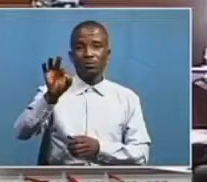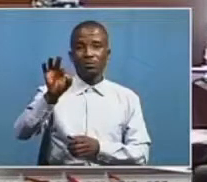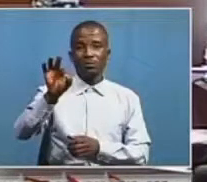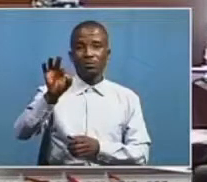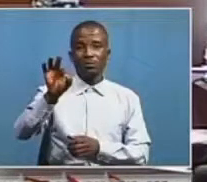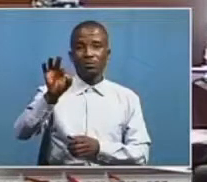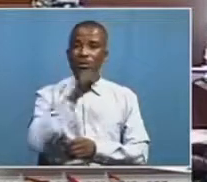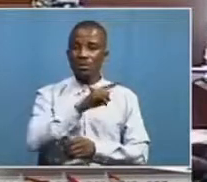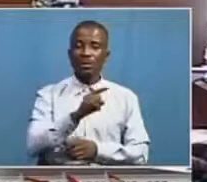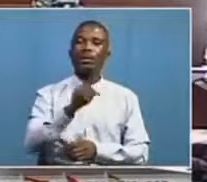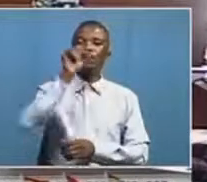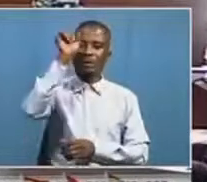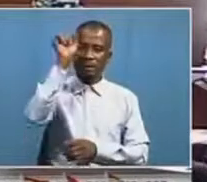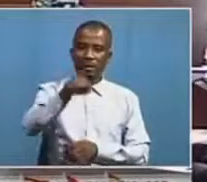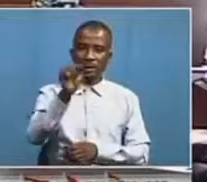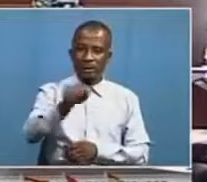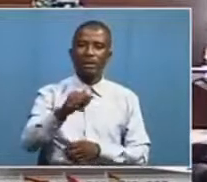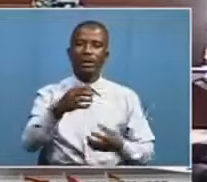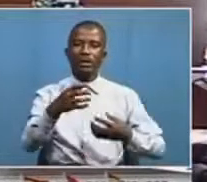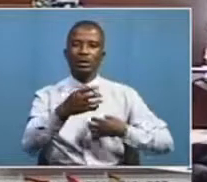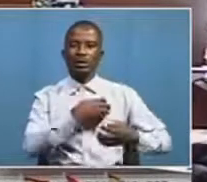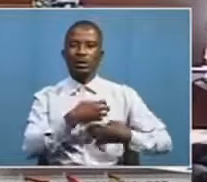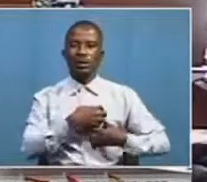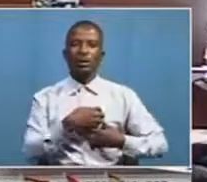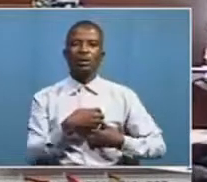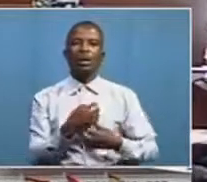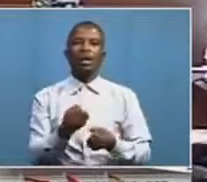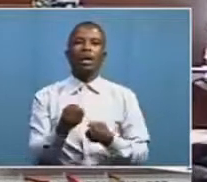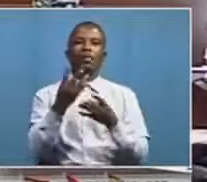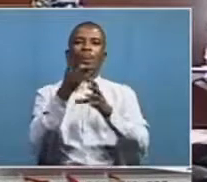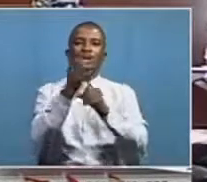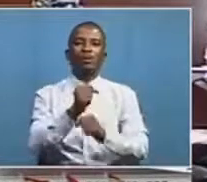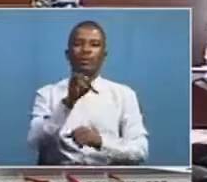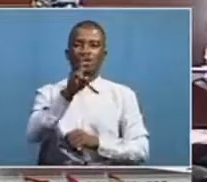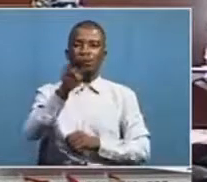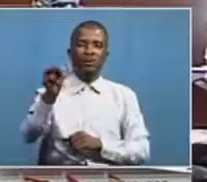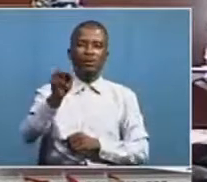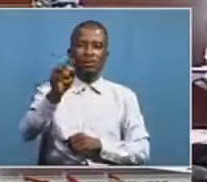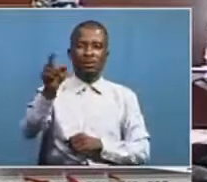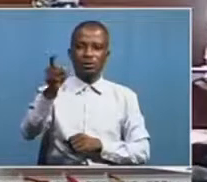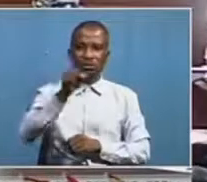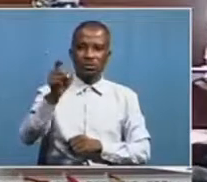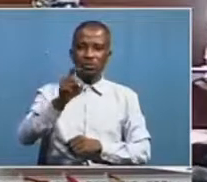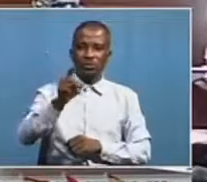Yes. What about the petitioner? His total valid votes are